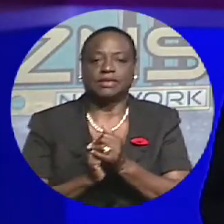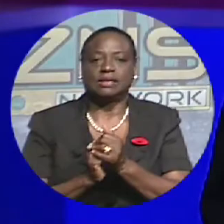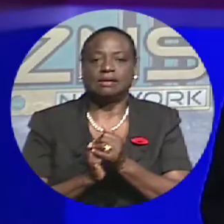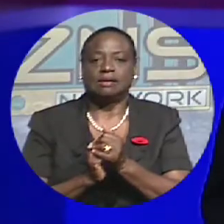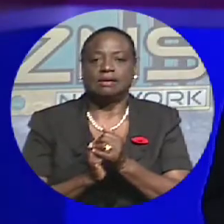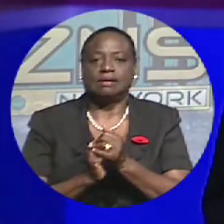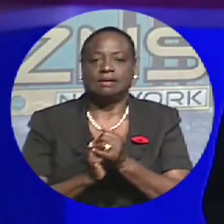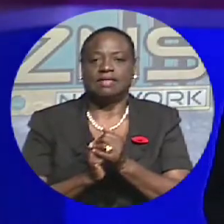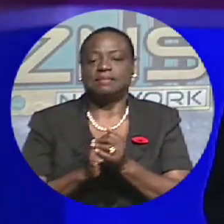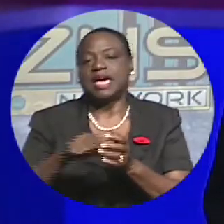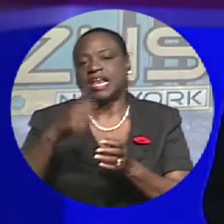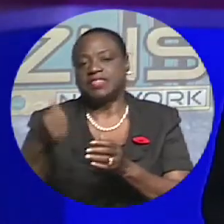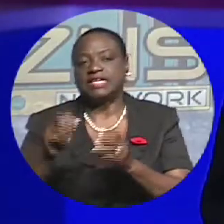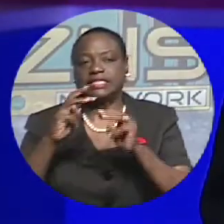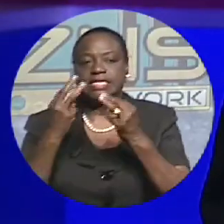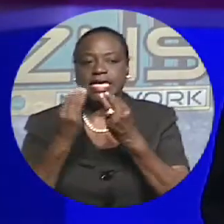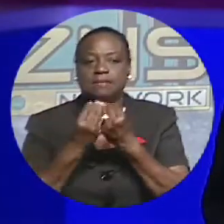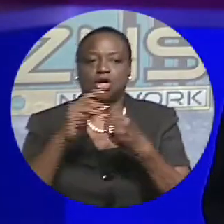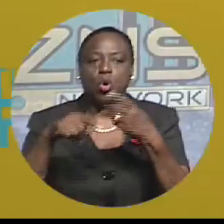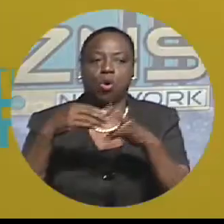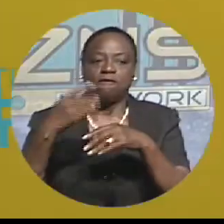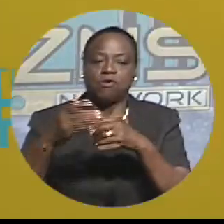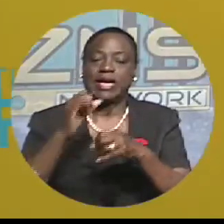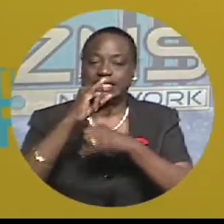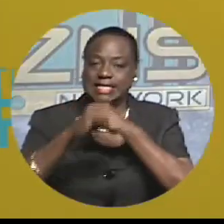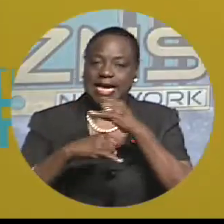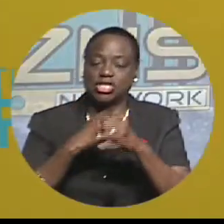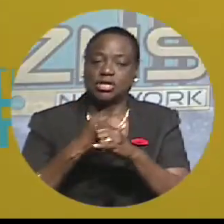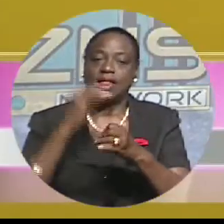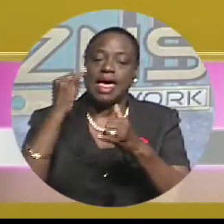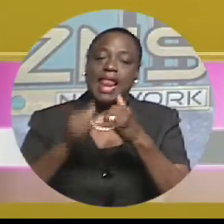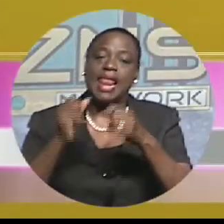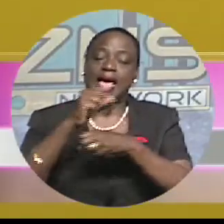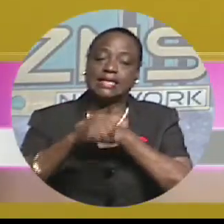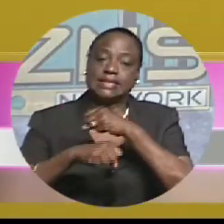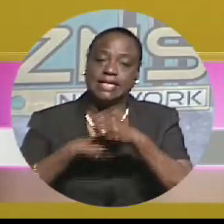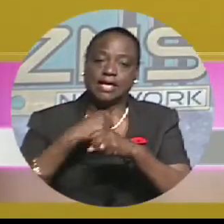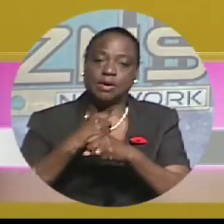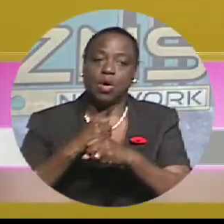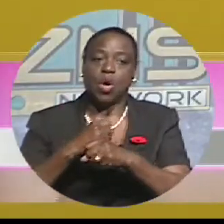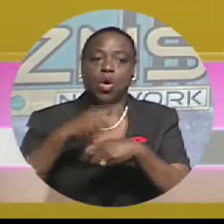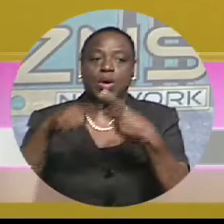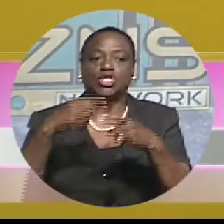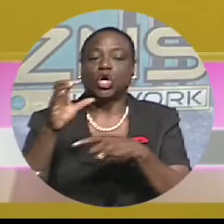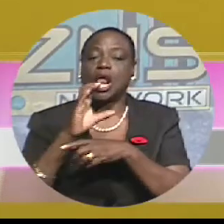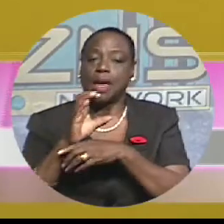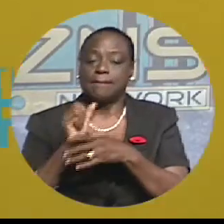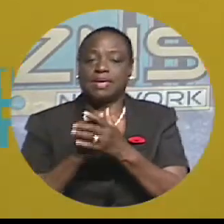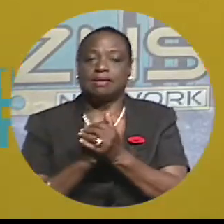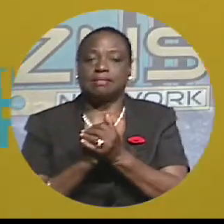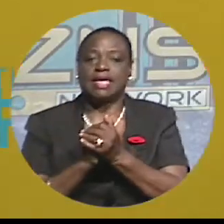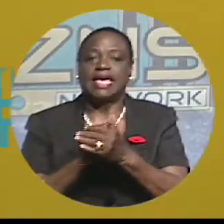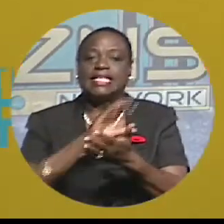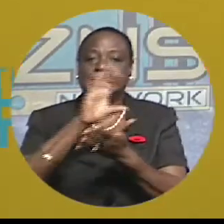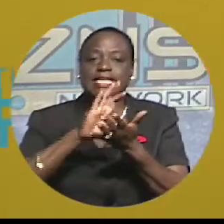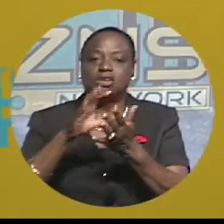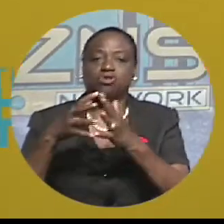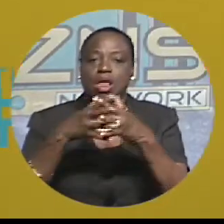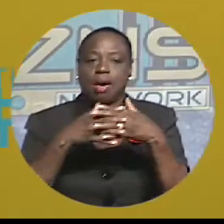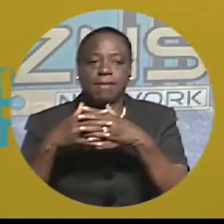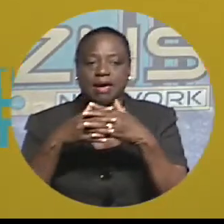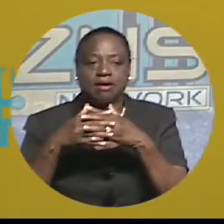off for international competition. Last year we competed in Cali, Colombia in what's called Conseco Bowl, Central American and